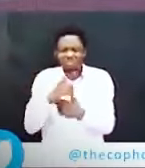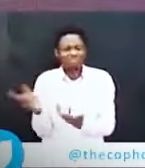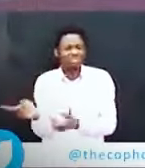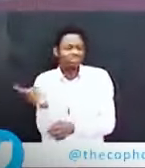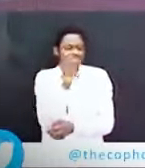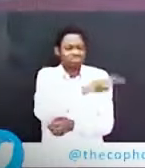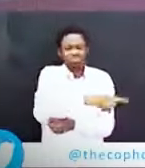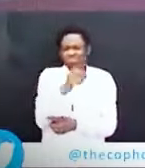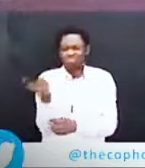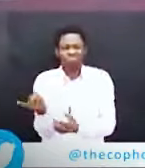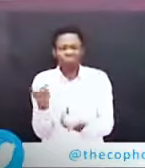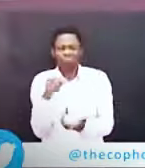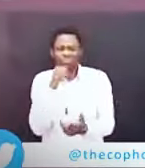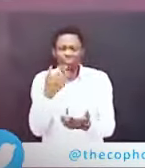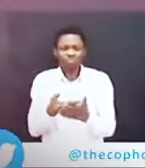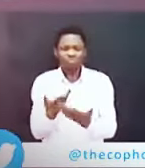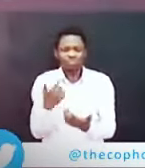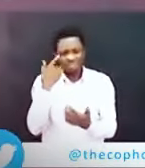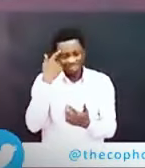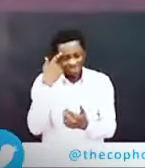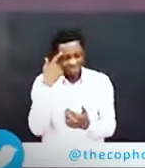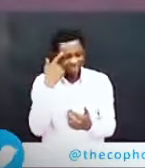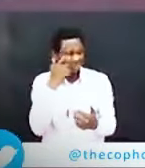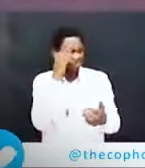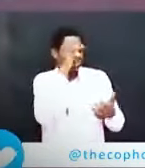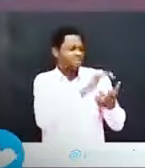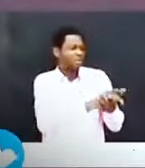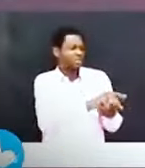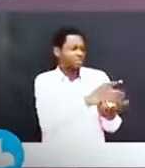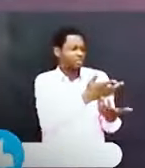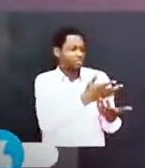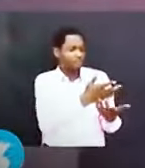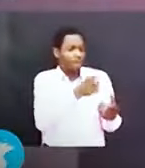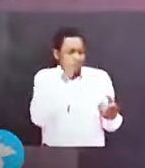man. We have to dwell together.